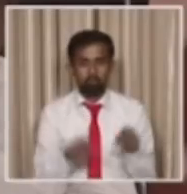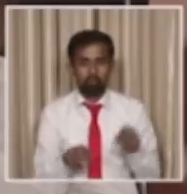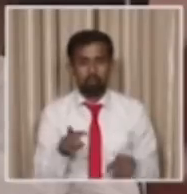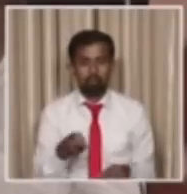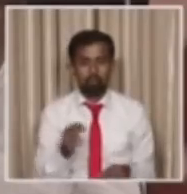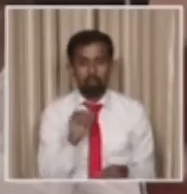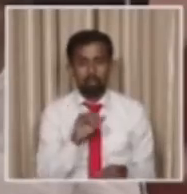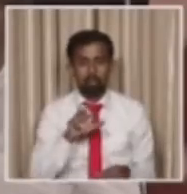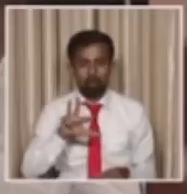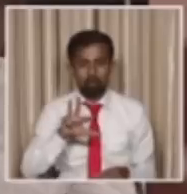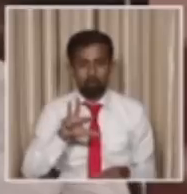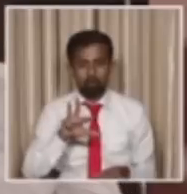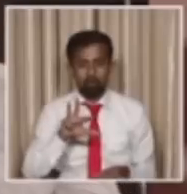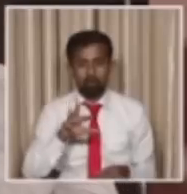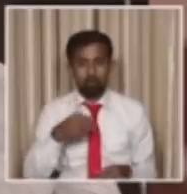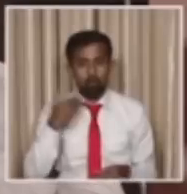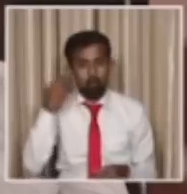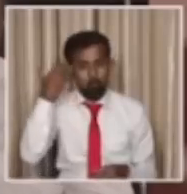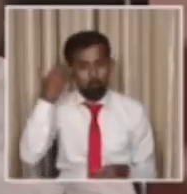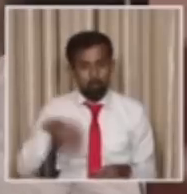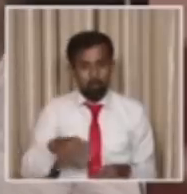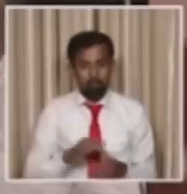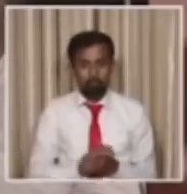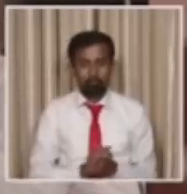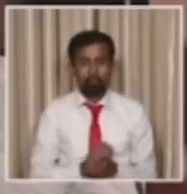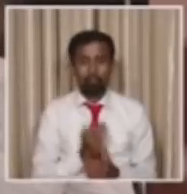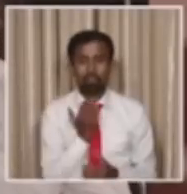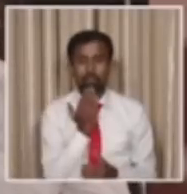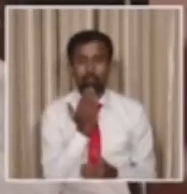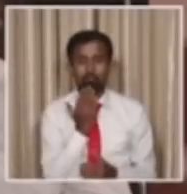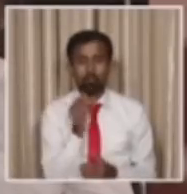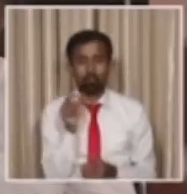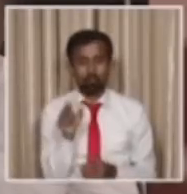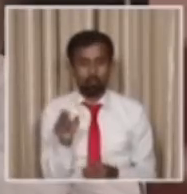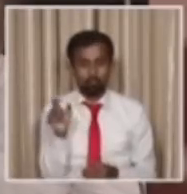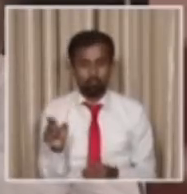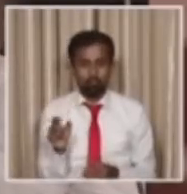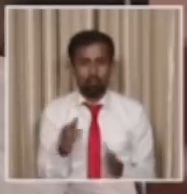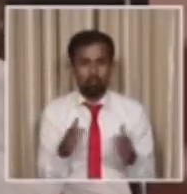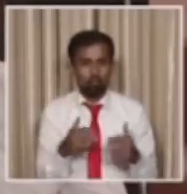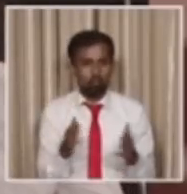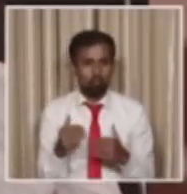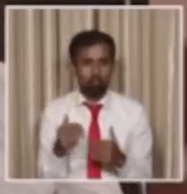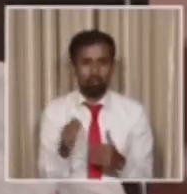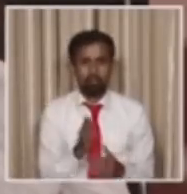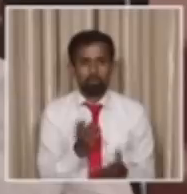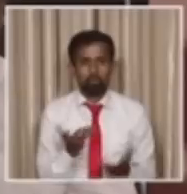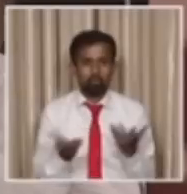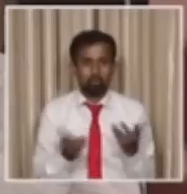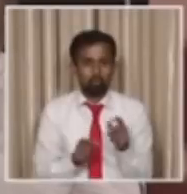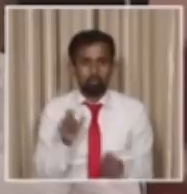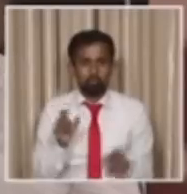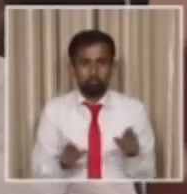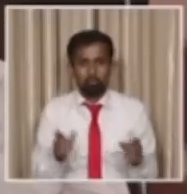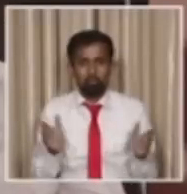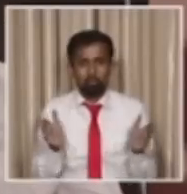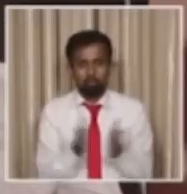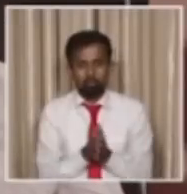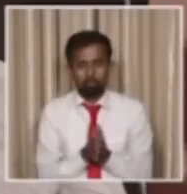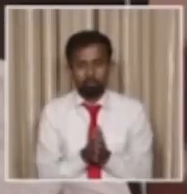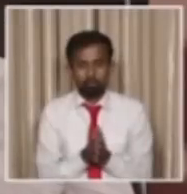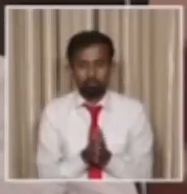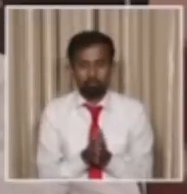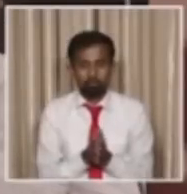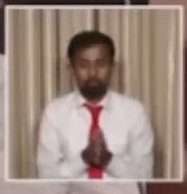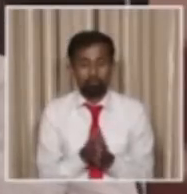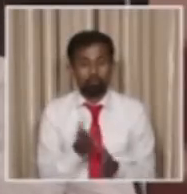US citizens, and injuring hundreds of other innocent people. In the immediate aftermath of the attack, and continuing